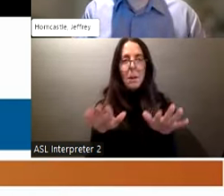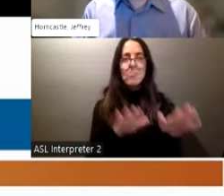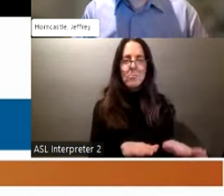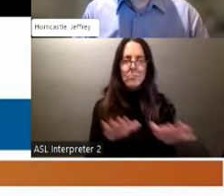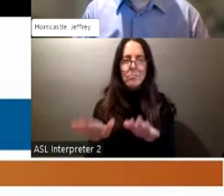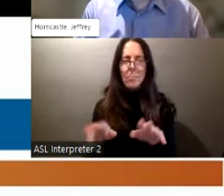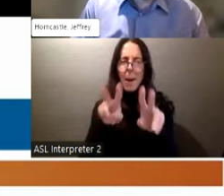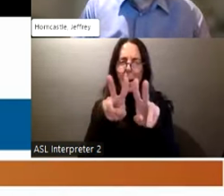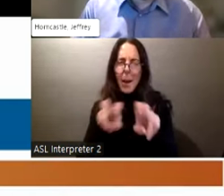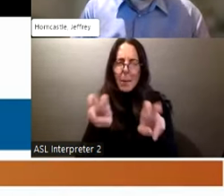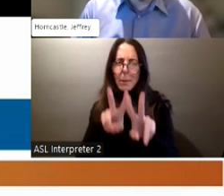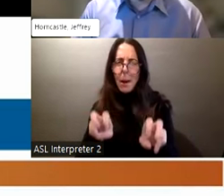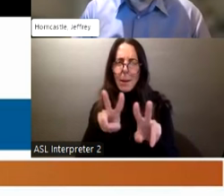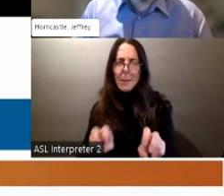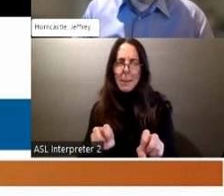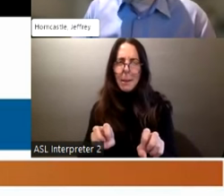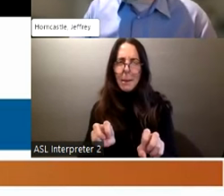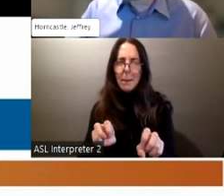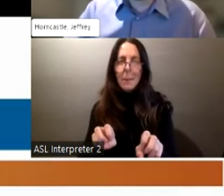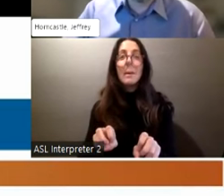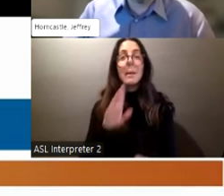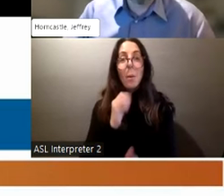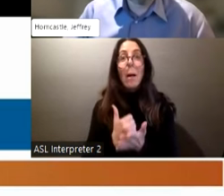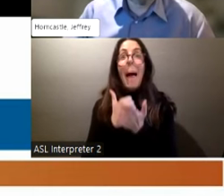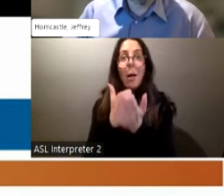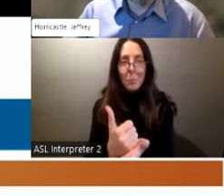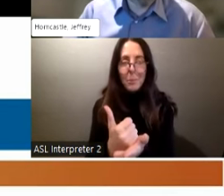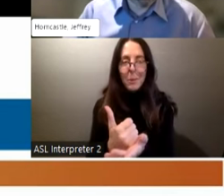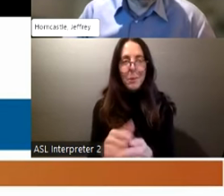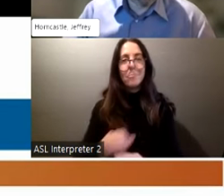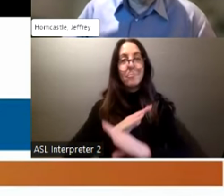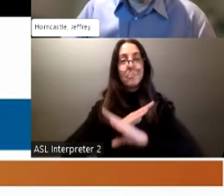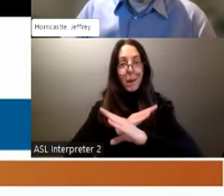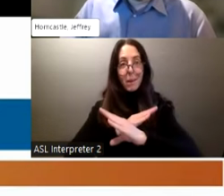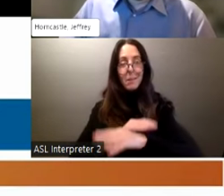bit, you'll more than likely prevent yourself from being a victim.